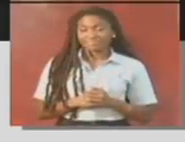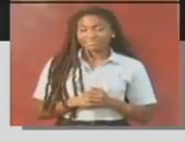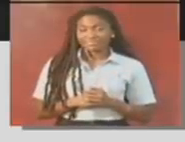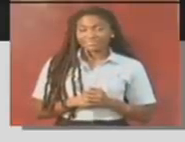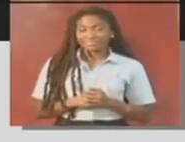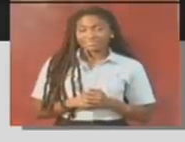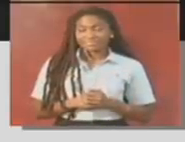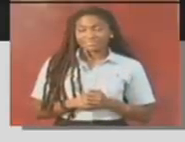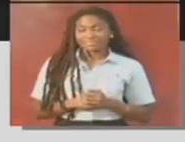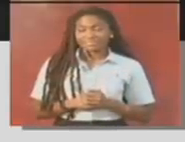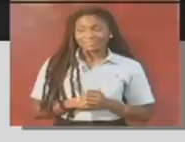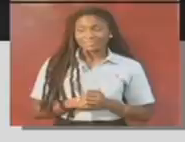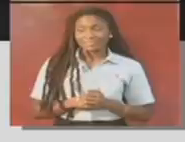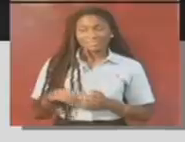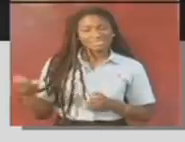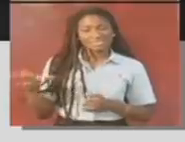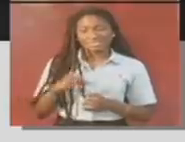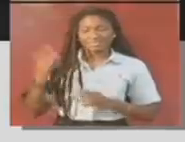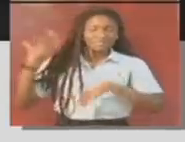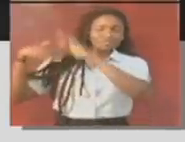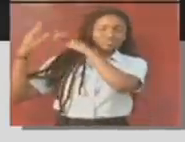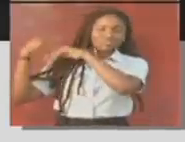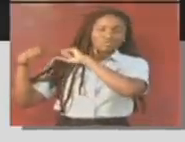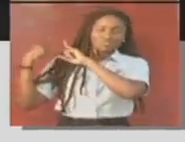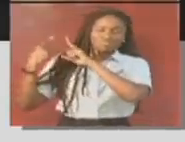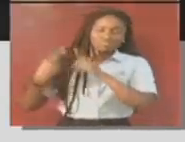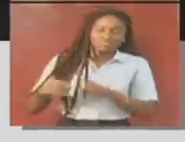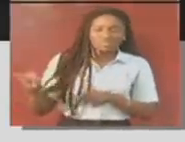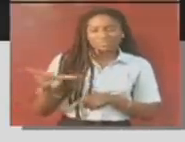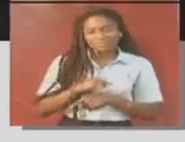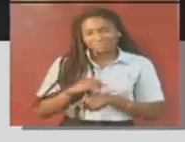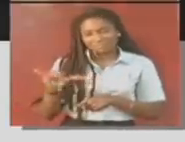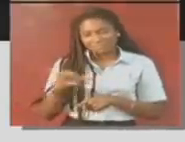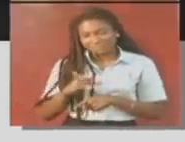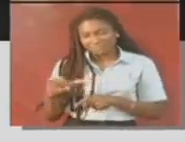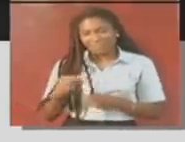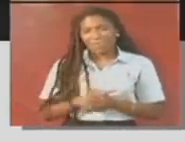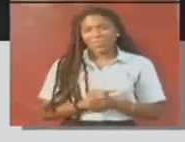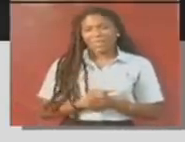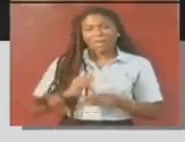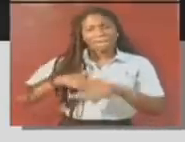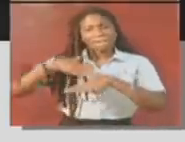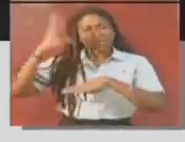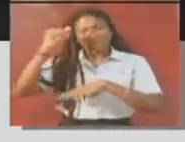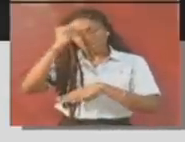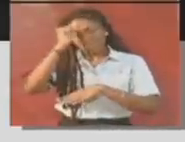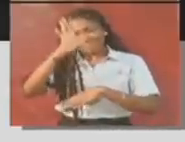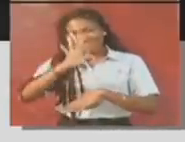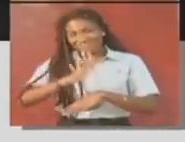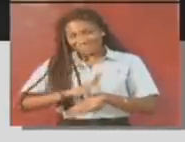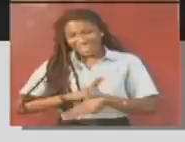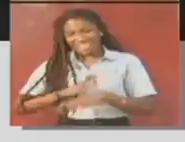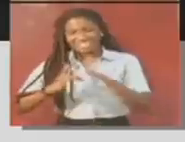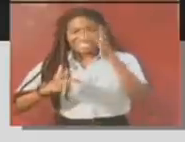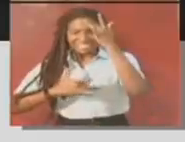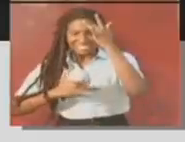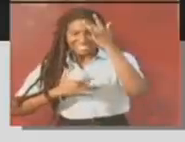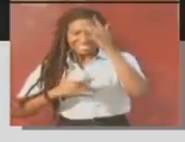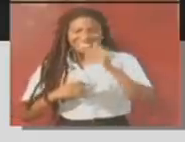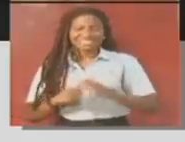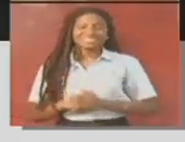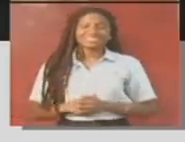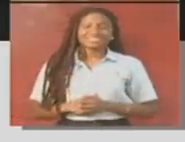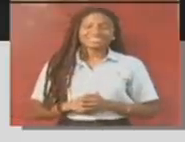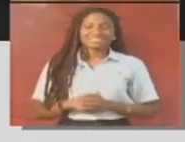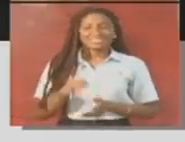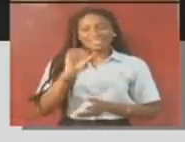pandemic. We're looking at the male to female balance being slightly tipped in favor of men, with 53% of all the cases being